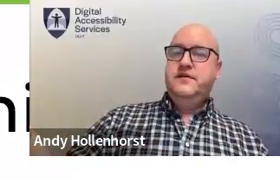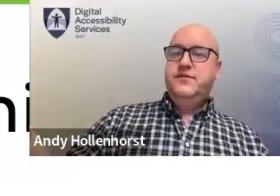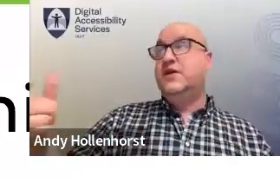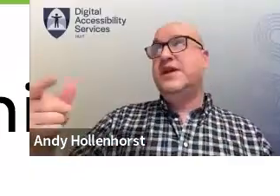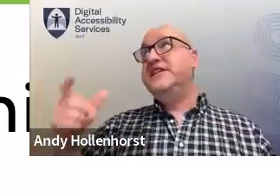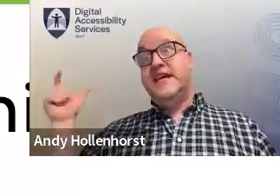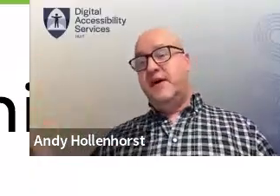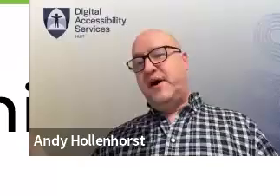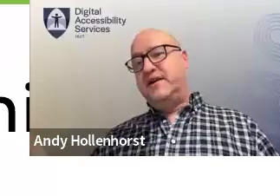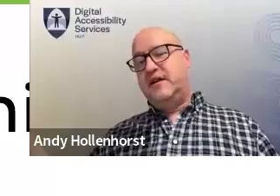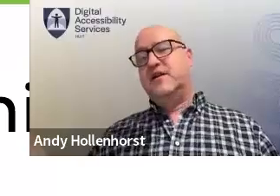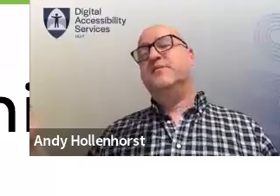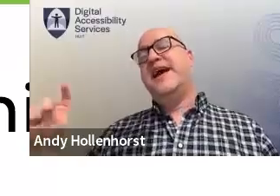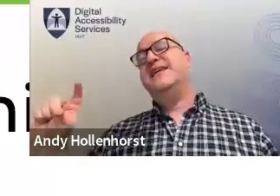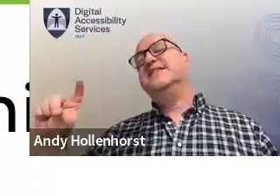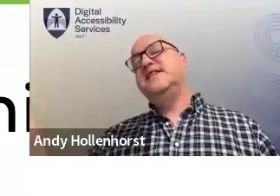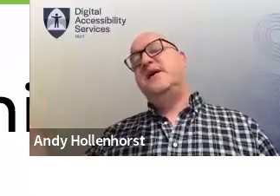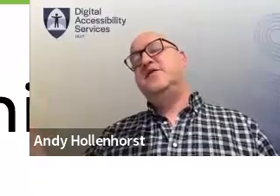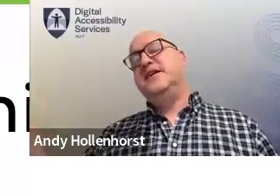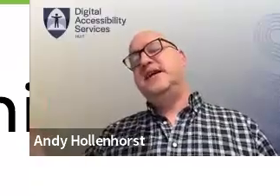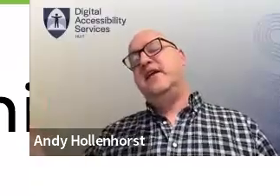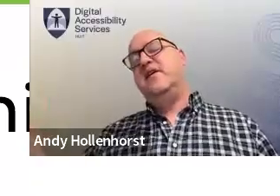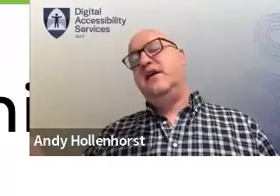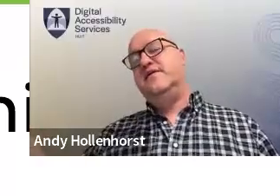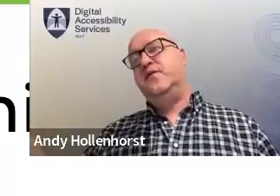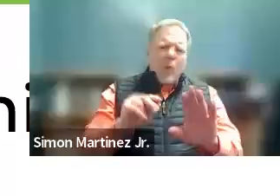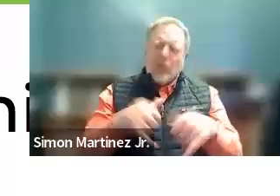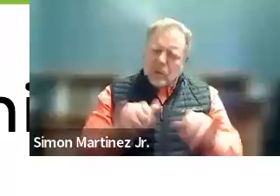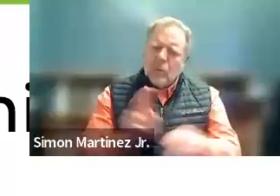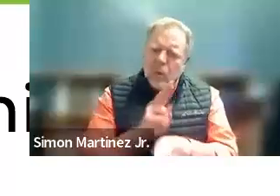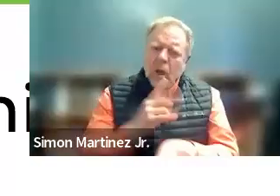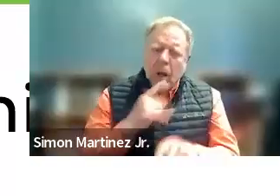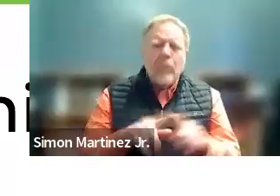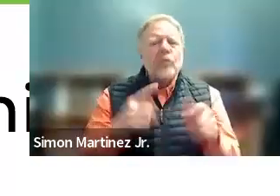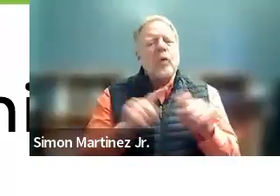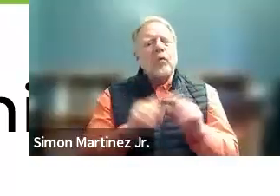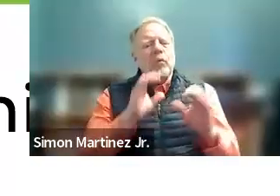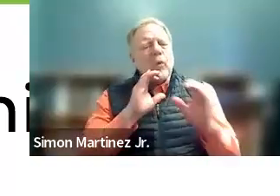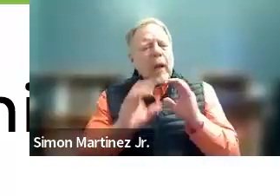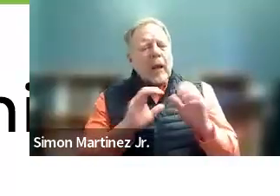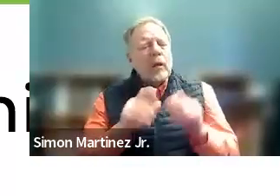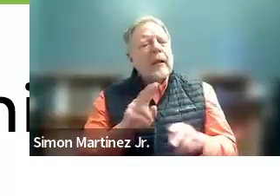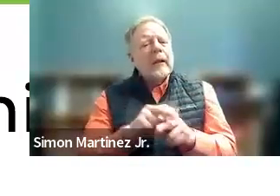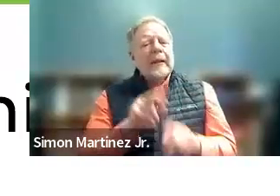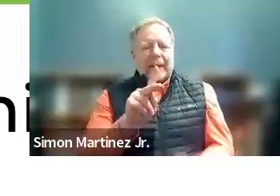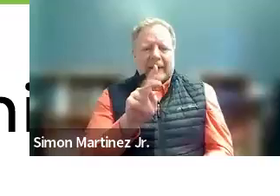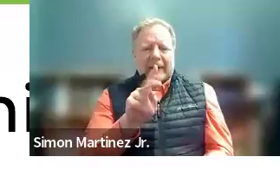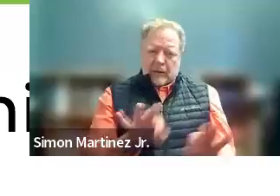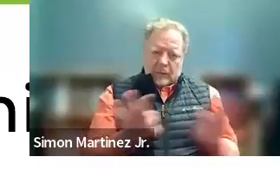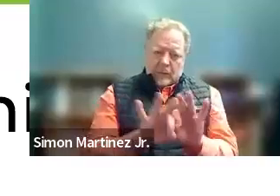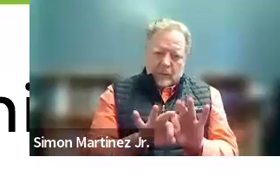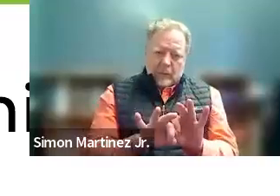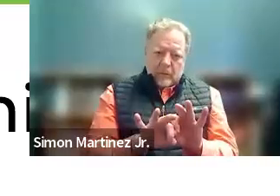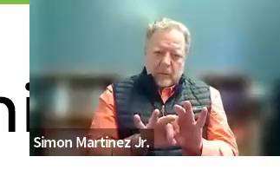other, we don't have to give up on color, but adding some other indicator of what we're trying to communicate is key.